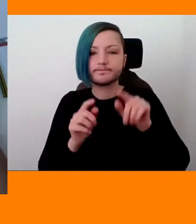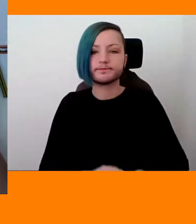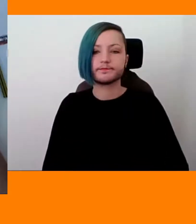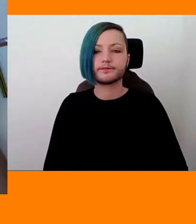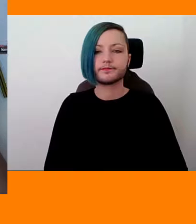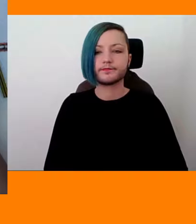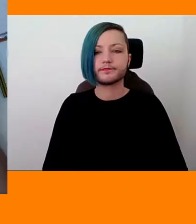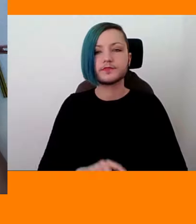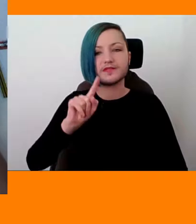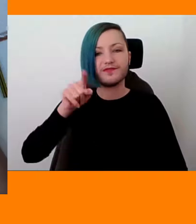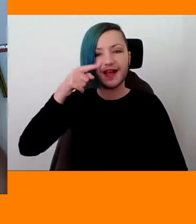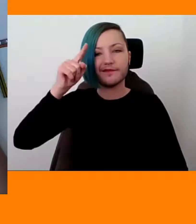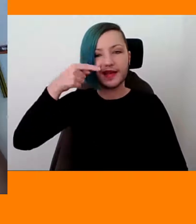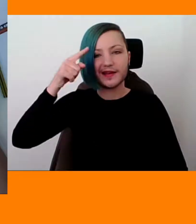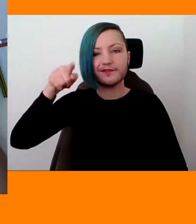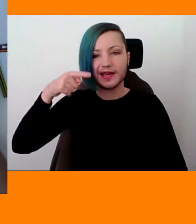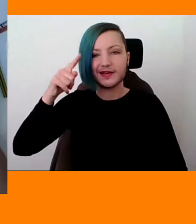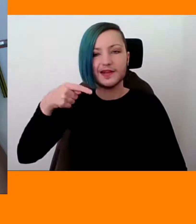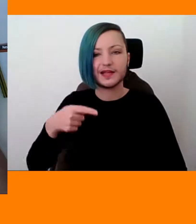And just flick.